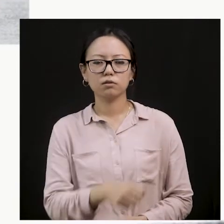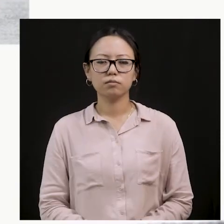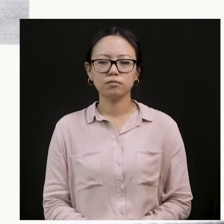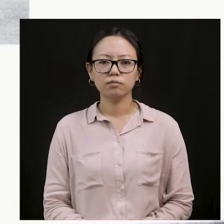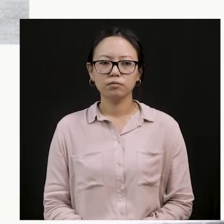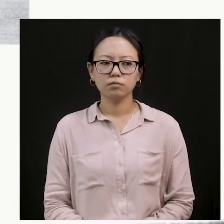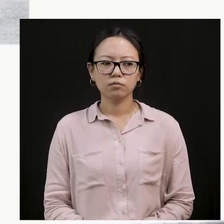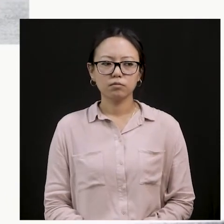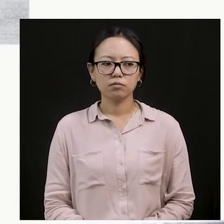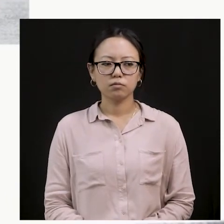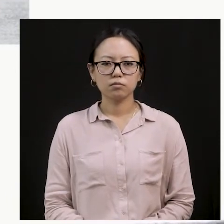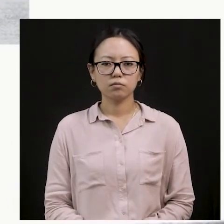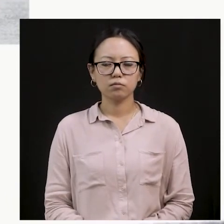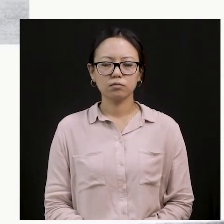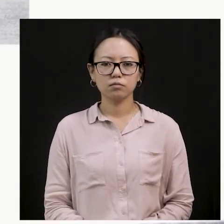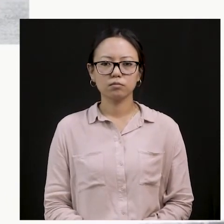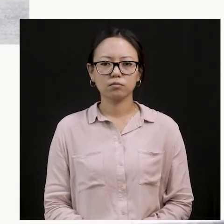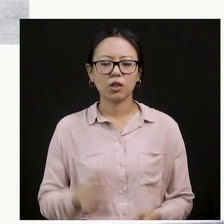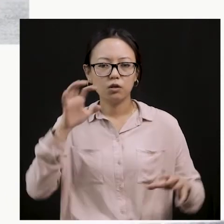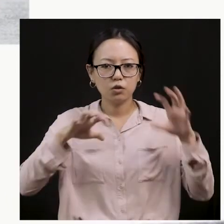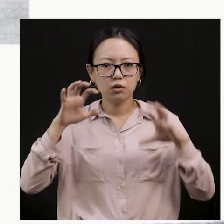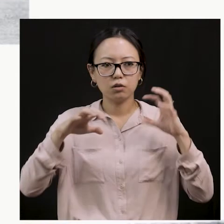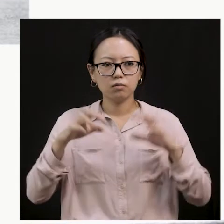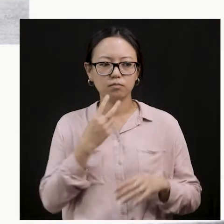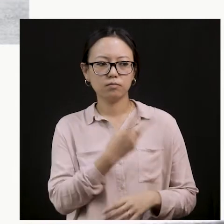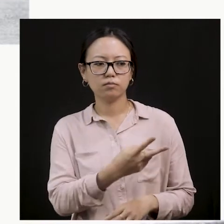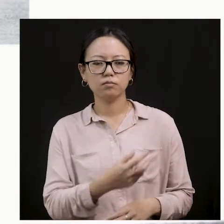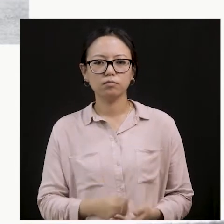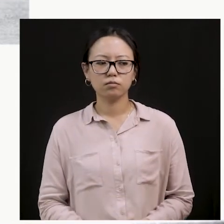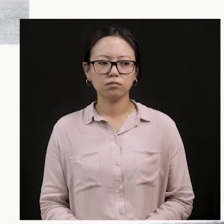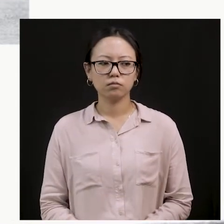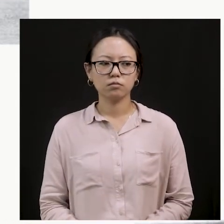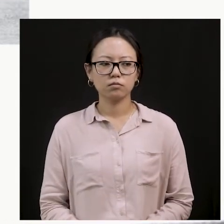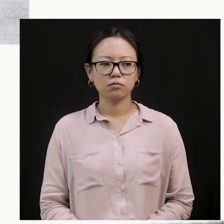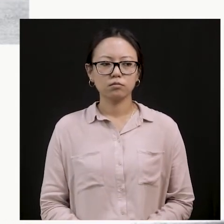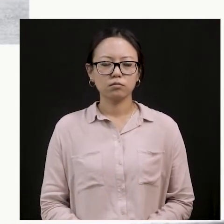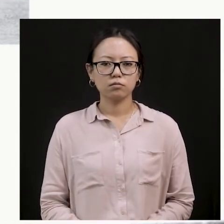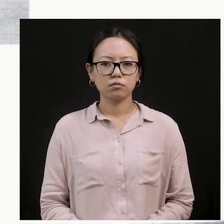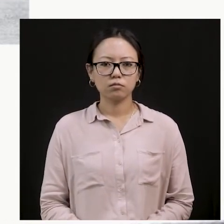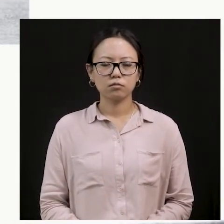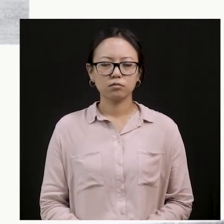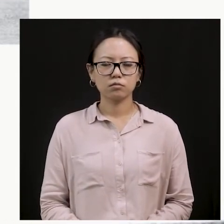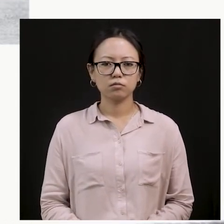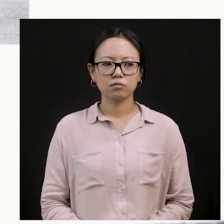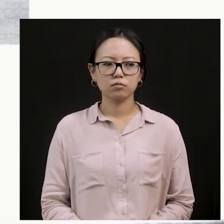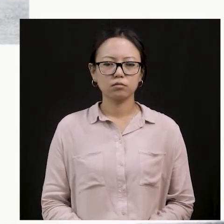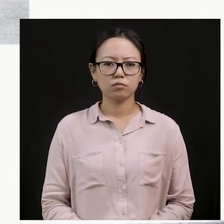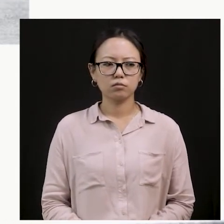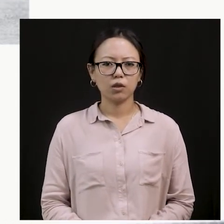Cow. And here we see dogs. Okay? Dogs. And here, students, we can